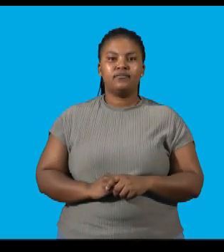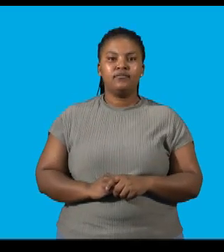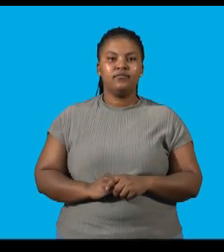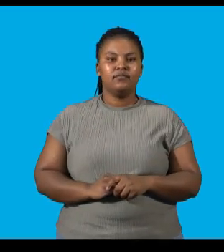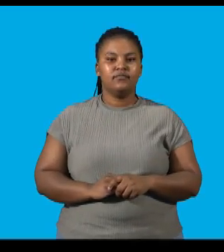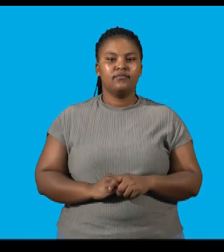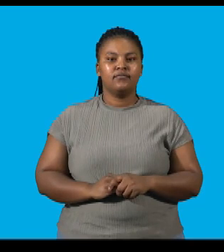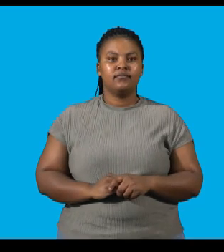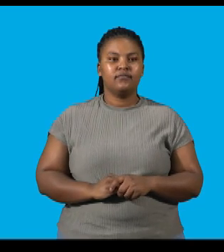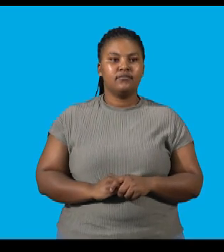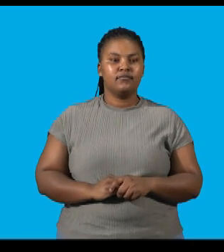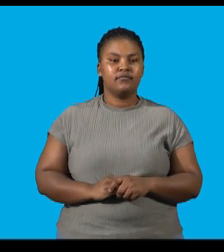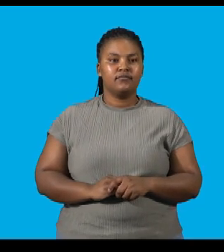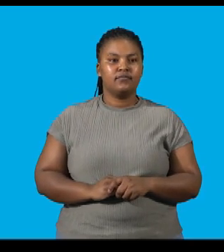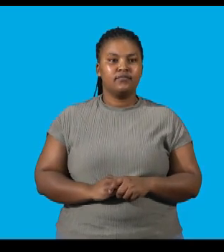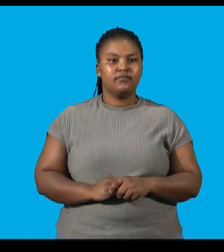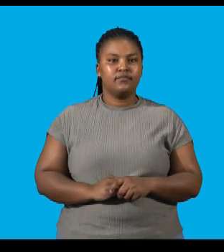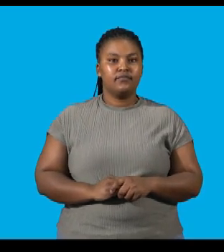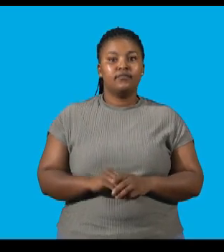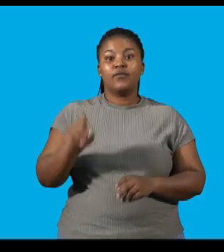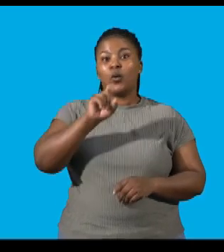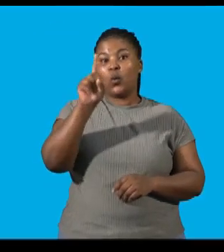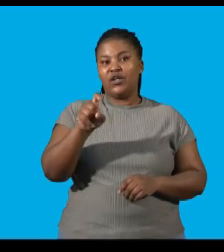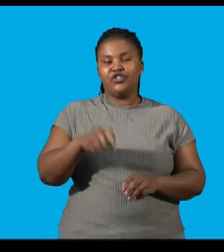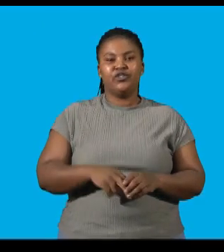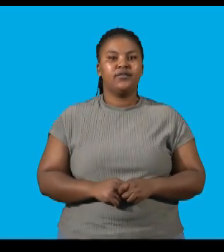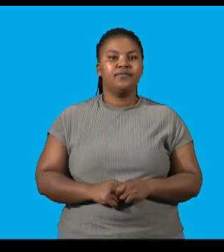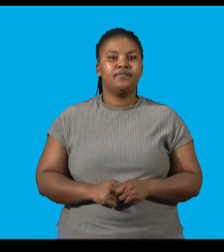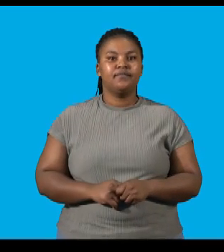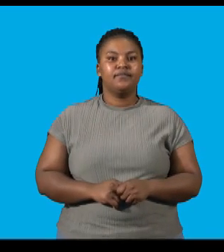SMMEs. Then our question says,